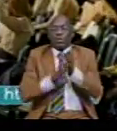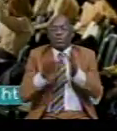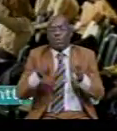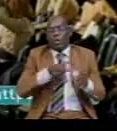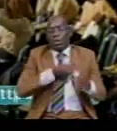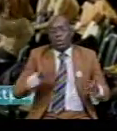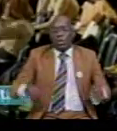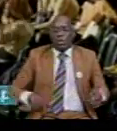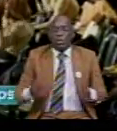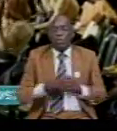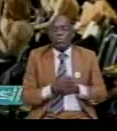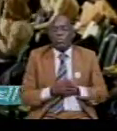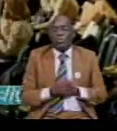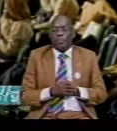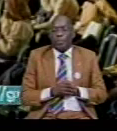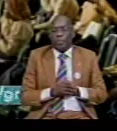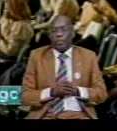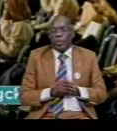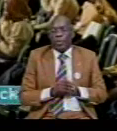praise the